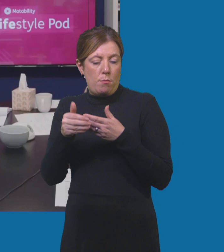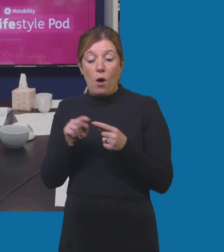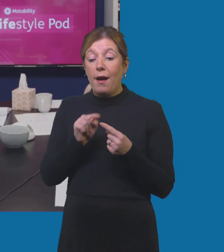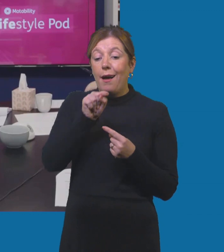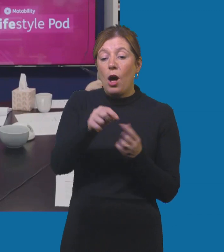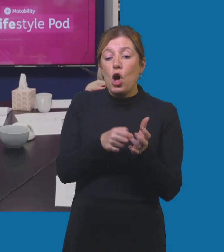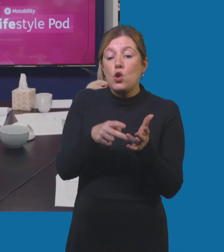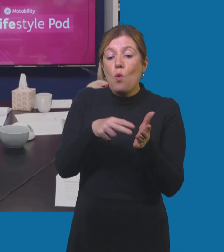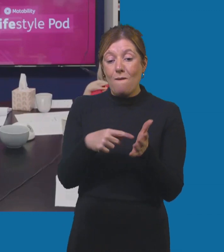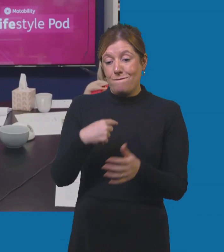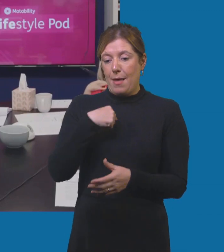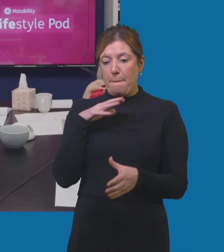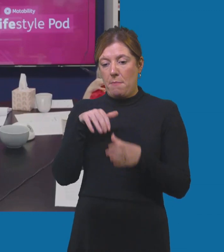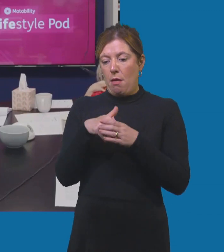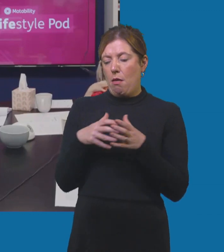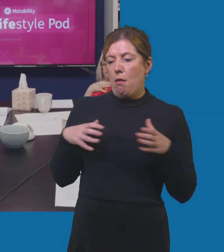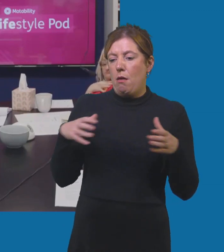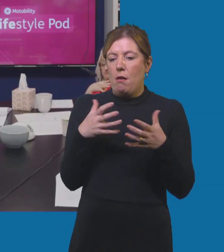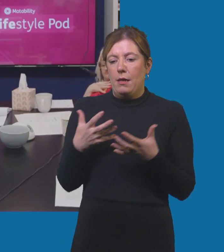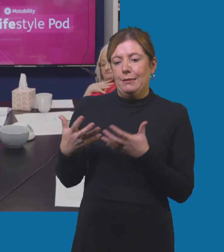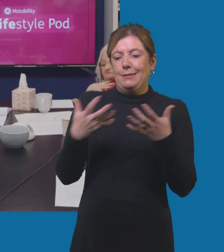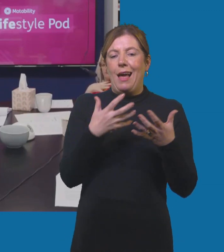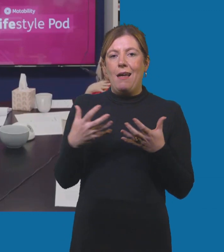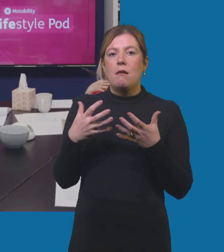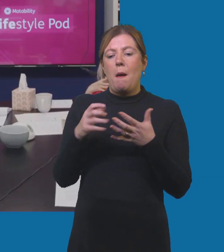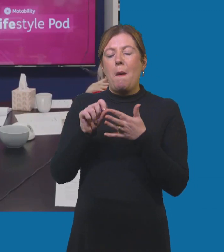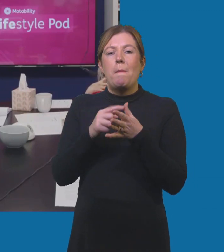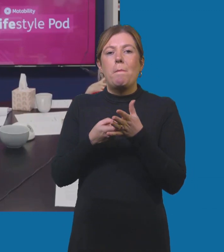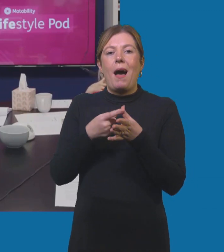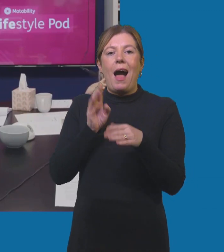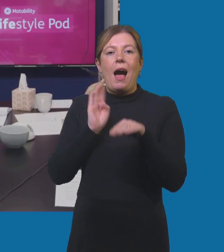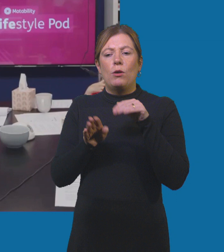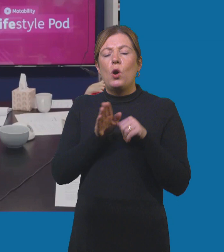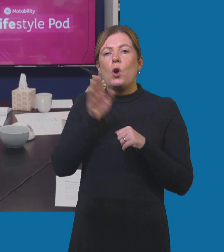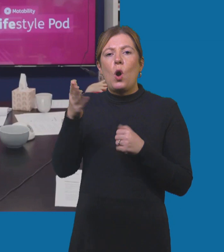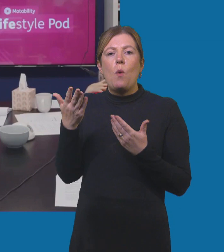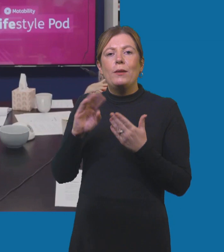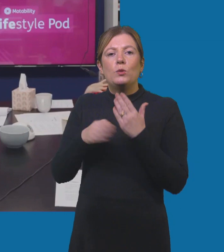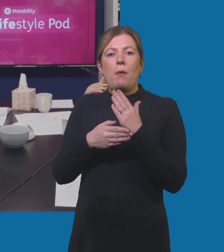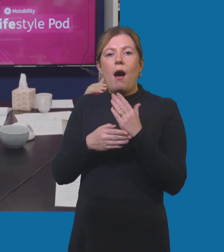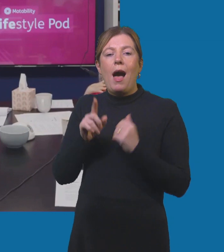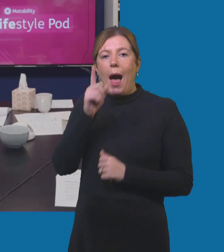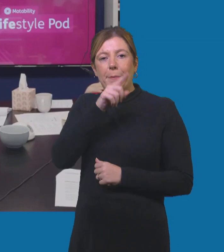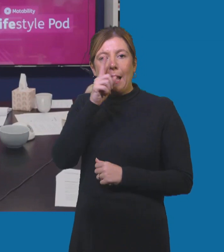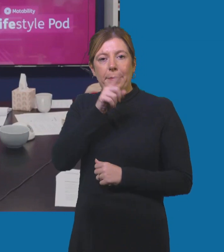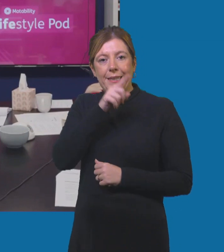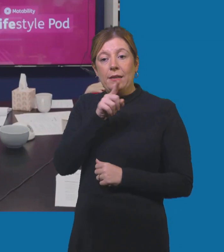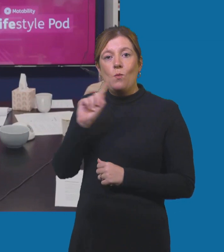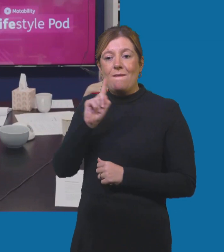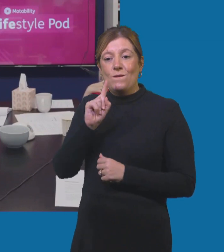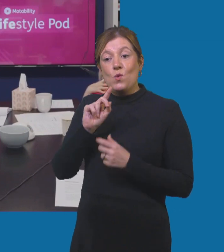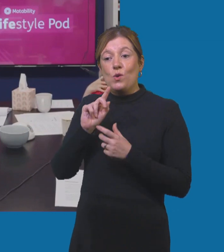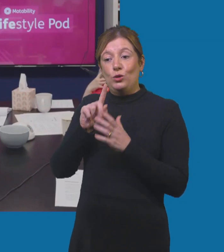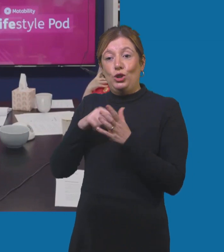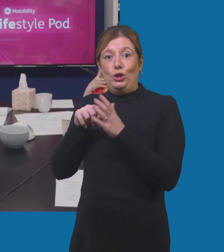and a team of 10 para-athletes are going out to Abu Dhabi to compete in the World Para Jiu-Jitsu Championships.